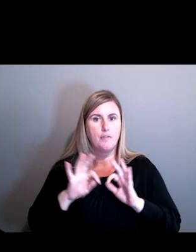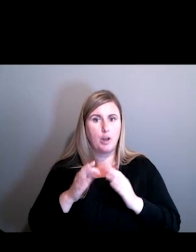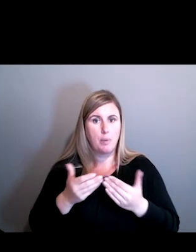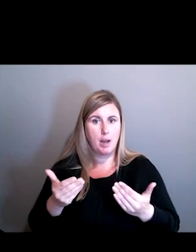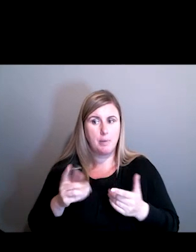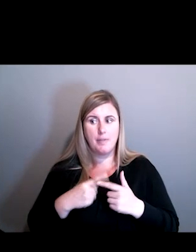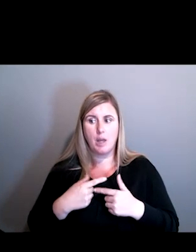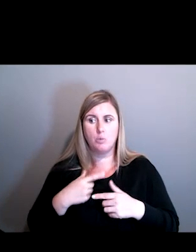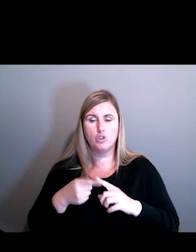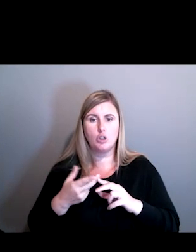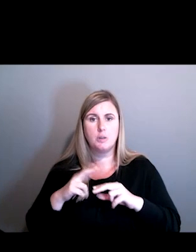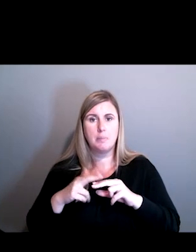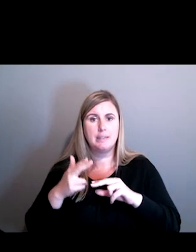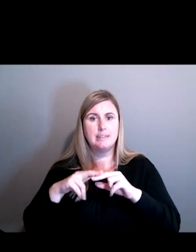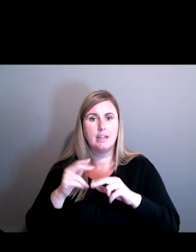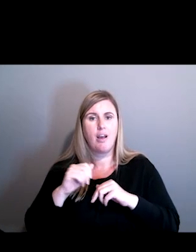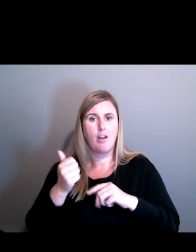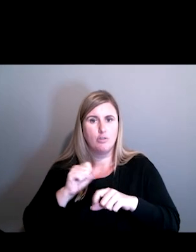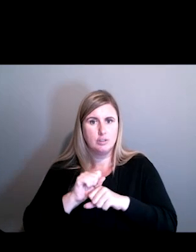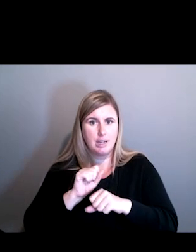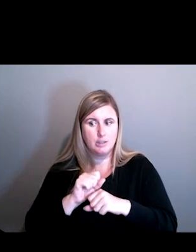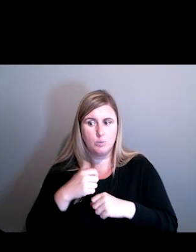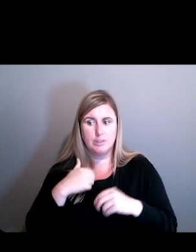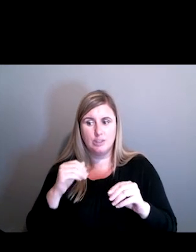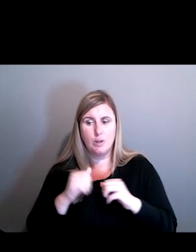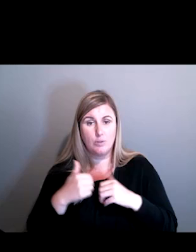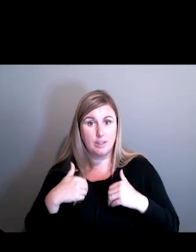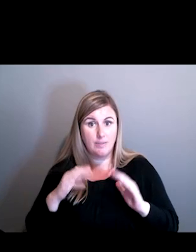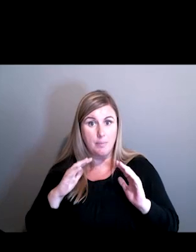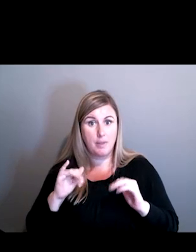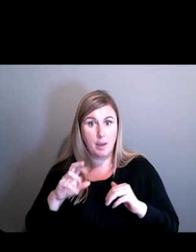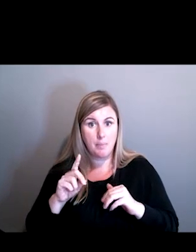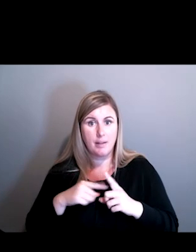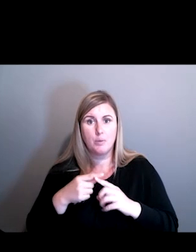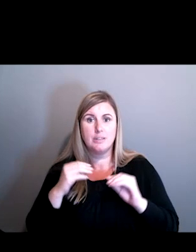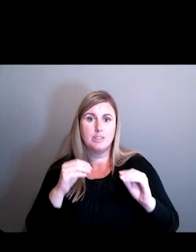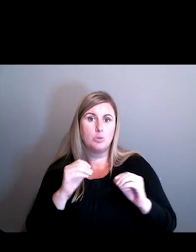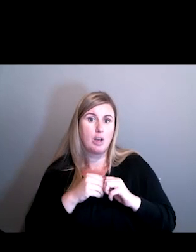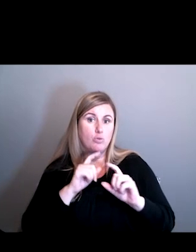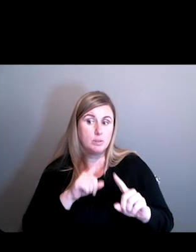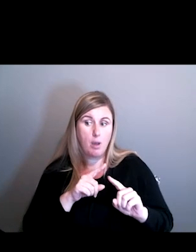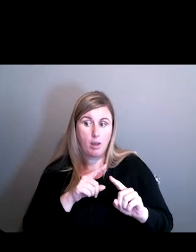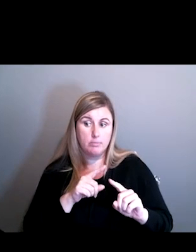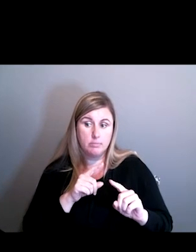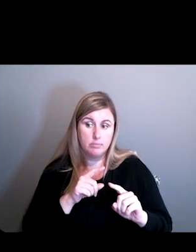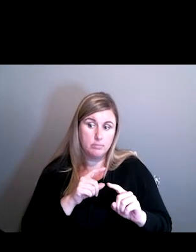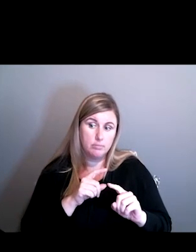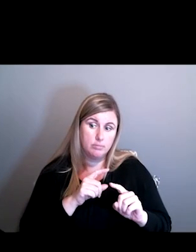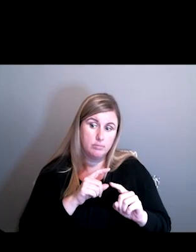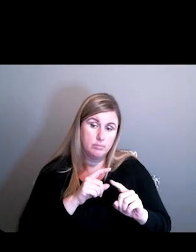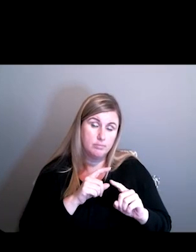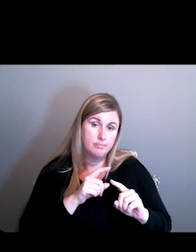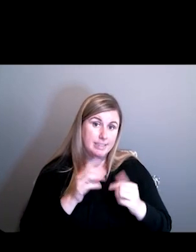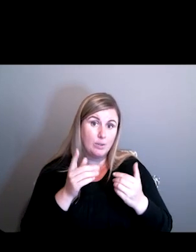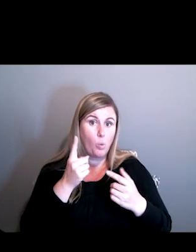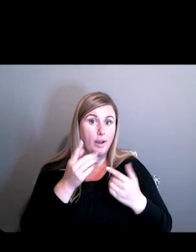items, and then we start to build in other tasks. So we teach them how to give up that iPad, and then we teach them how to respond to one easy task